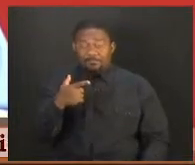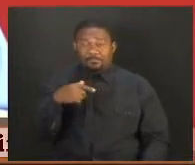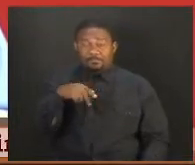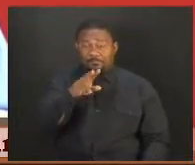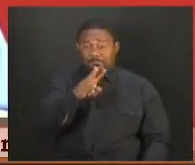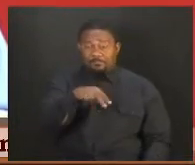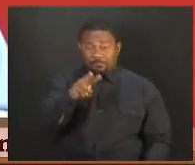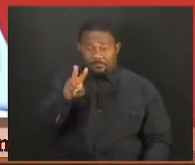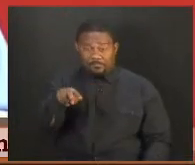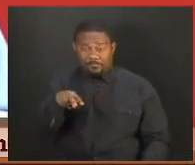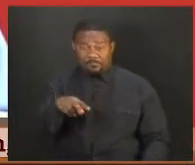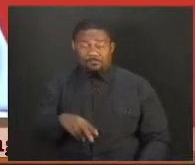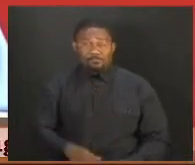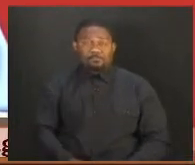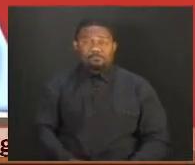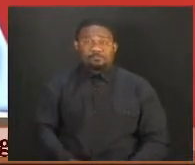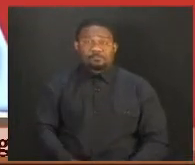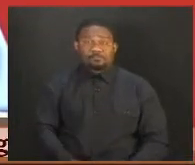22,